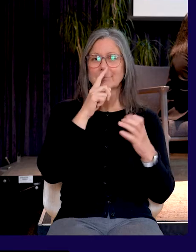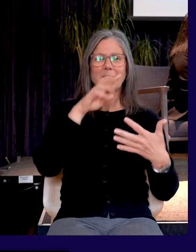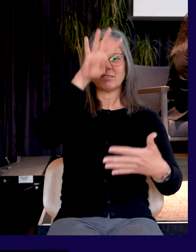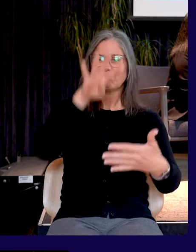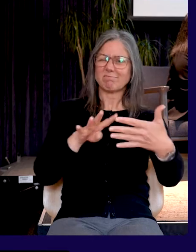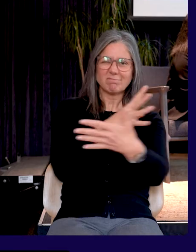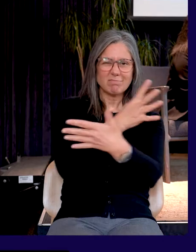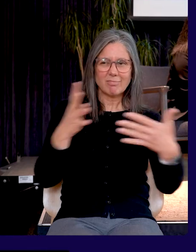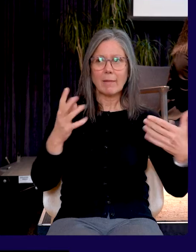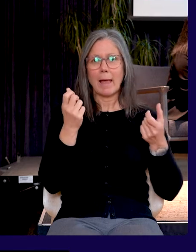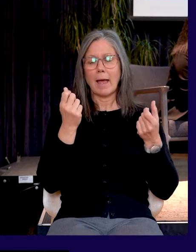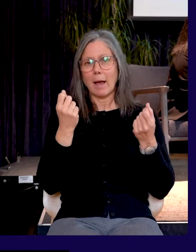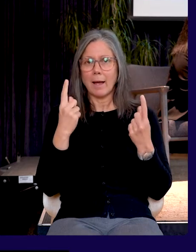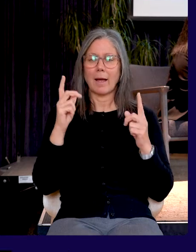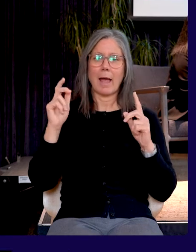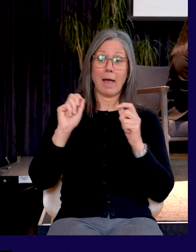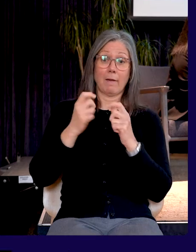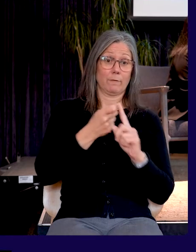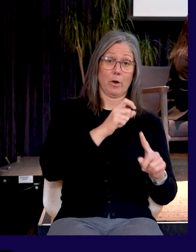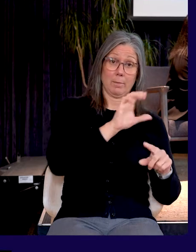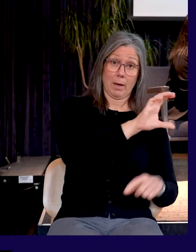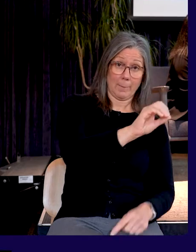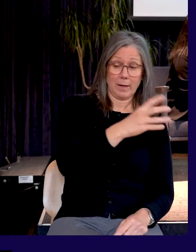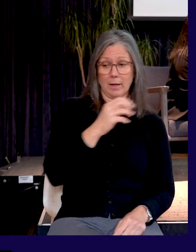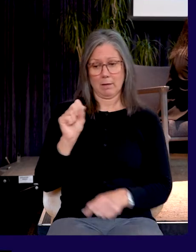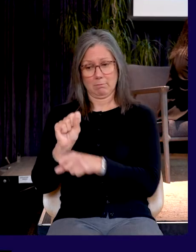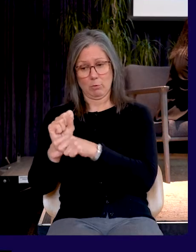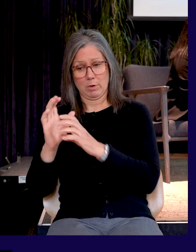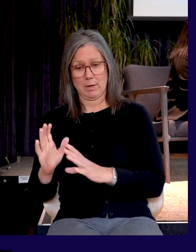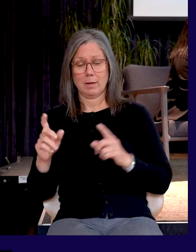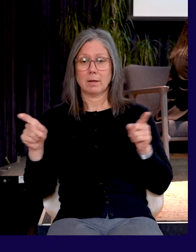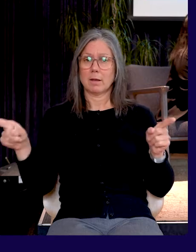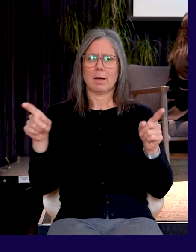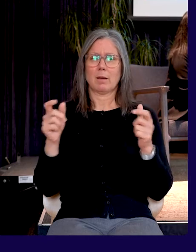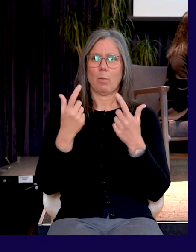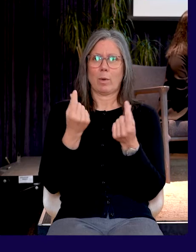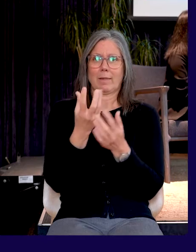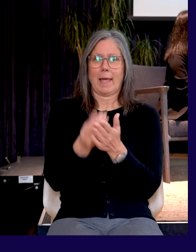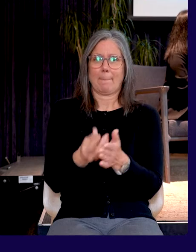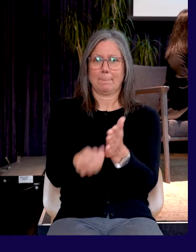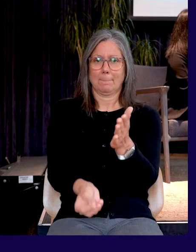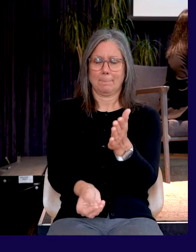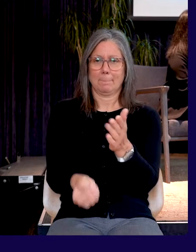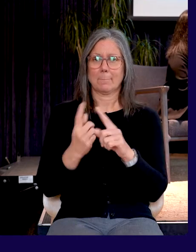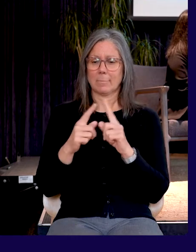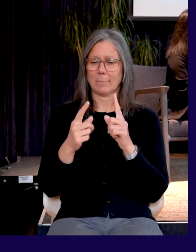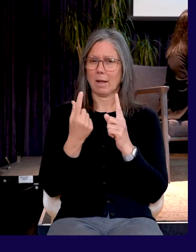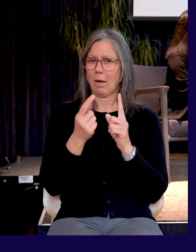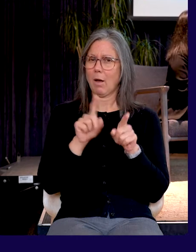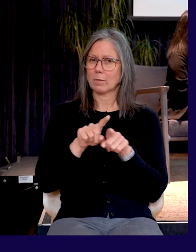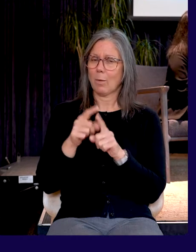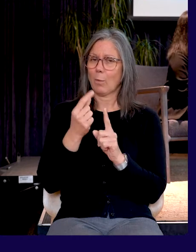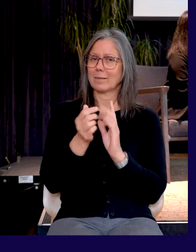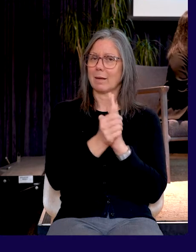helps folks understand, both on the employer side and the star side, where their gaps might be, but also what are the skills I should